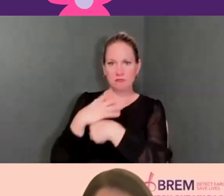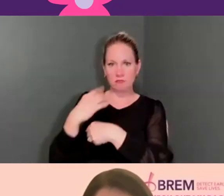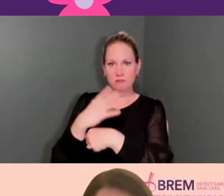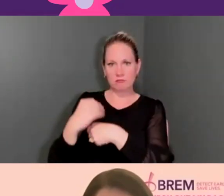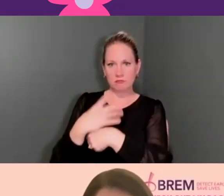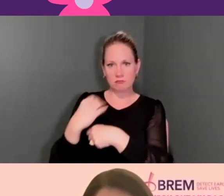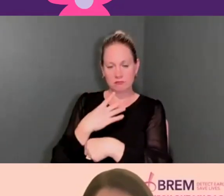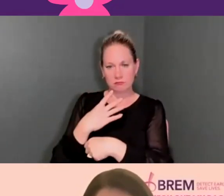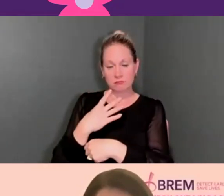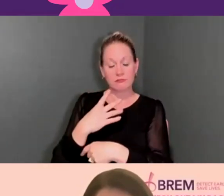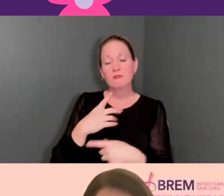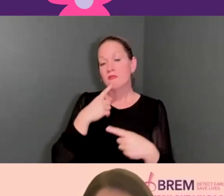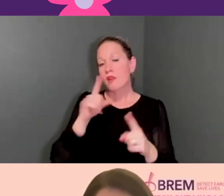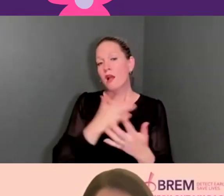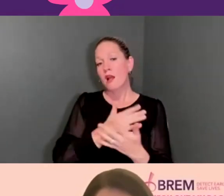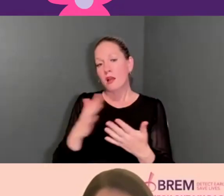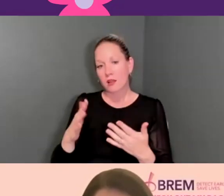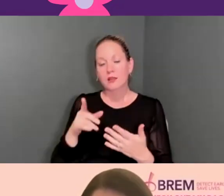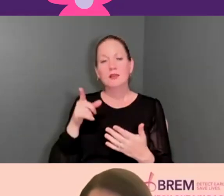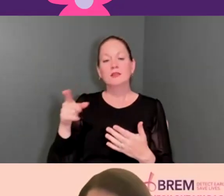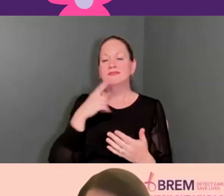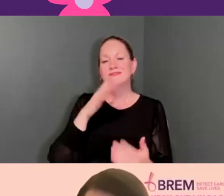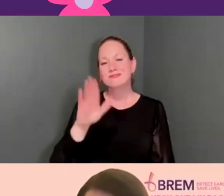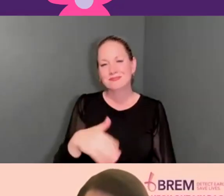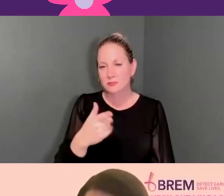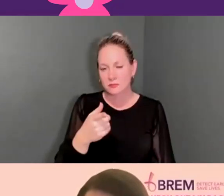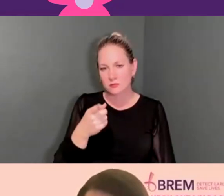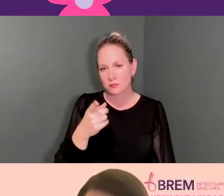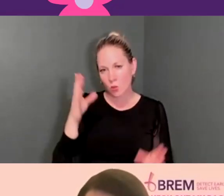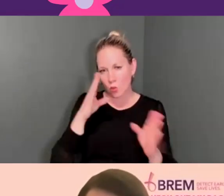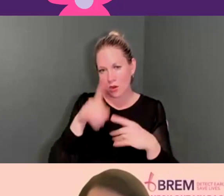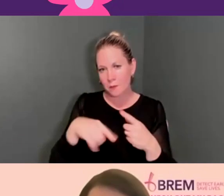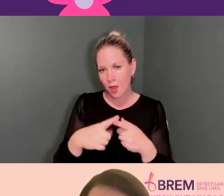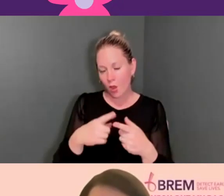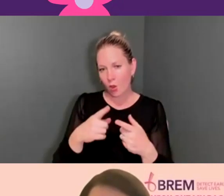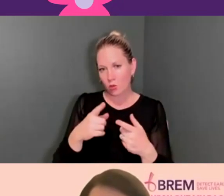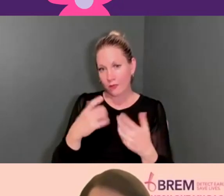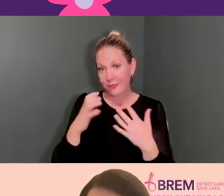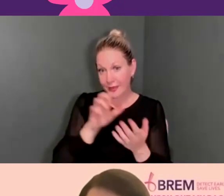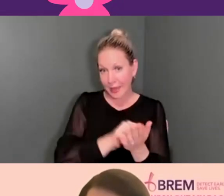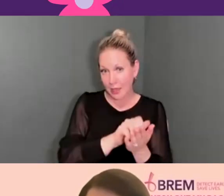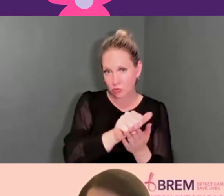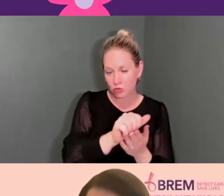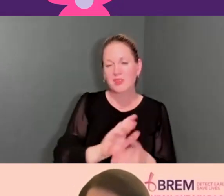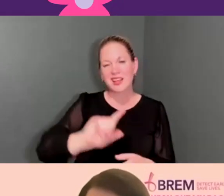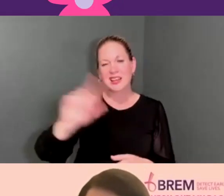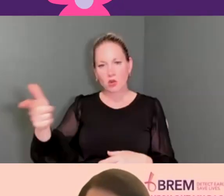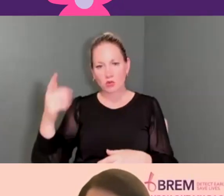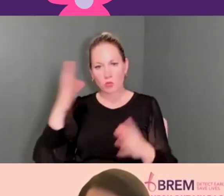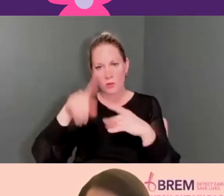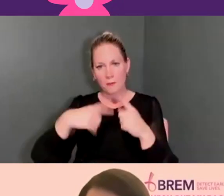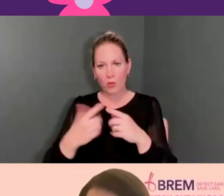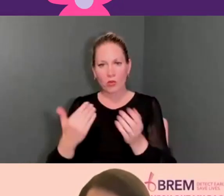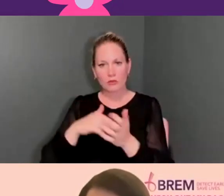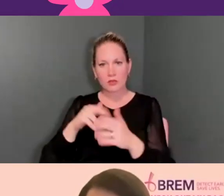recommendations. Ultimately, he ended with, "Look, you just need to worry about getting rid of the cancer, and you can worry about the reconstruction later." And